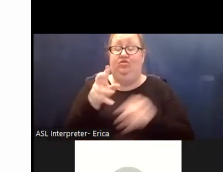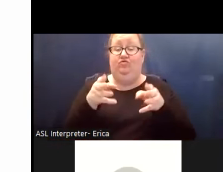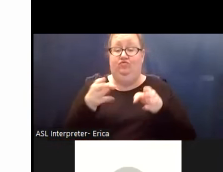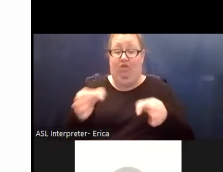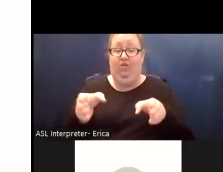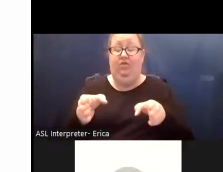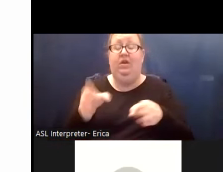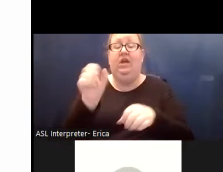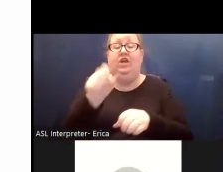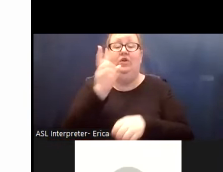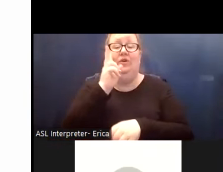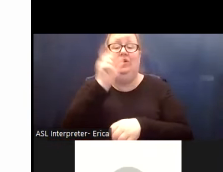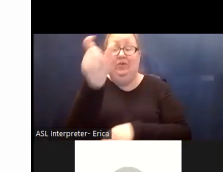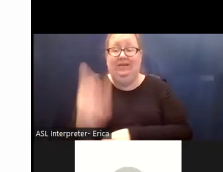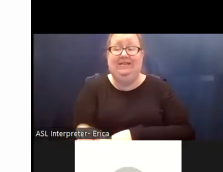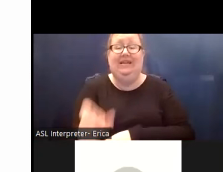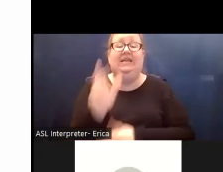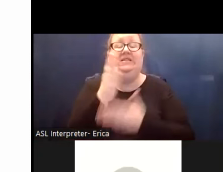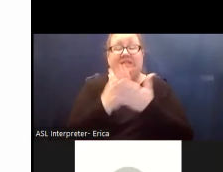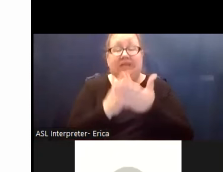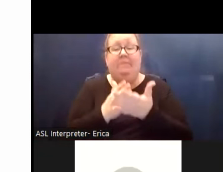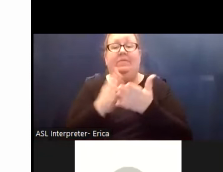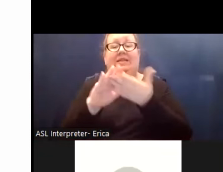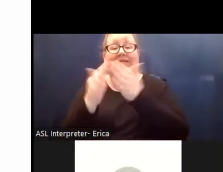the work that the city can drive themselves.